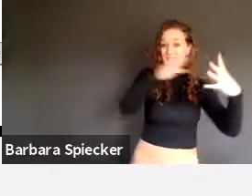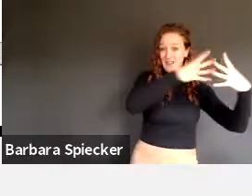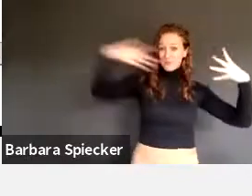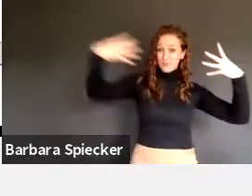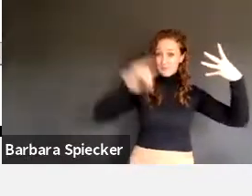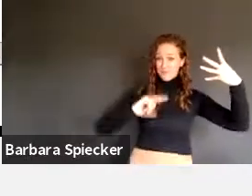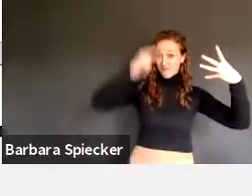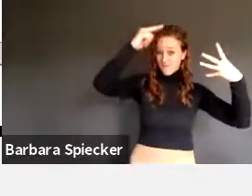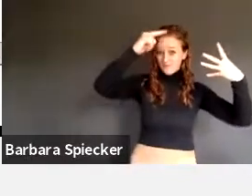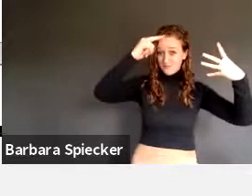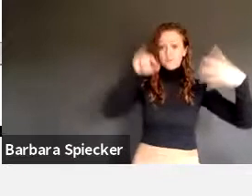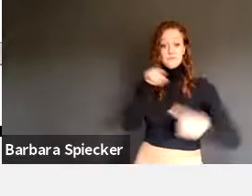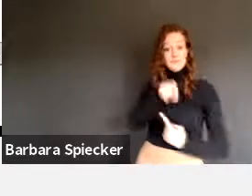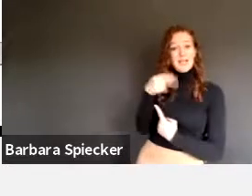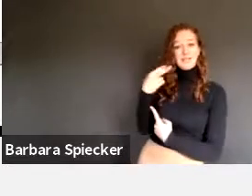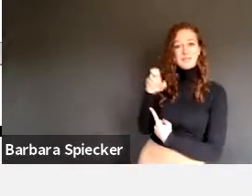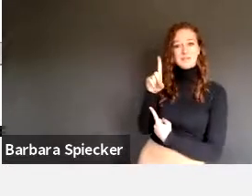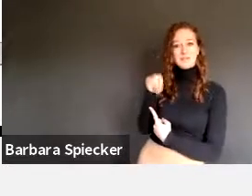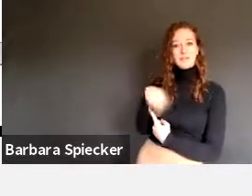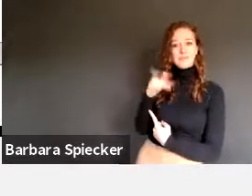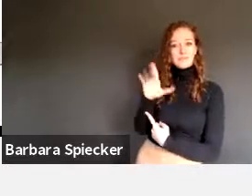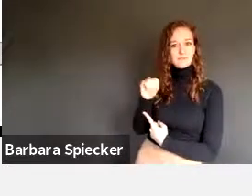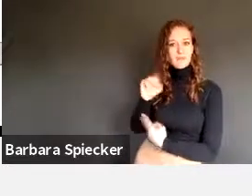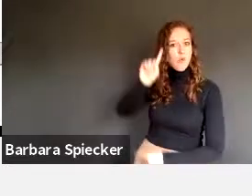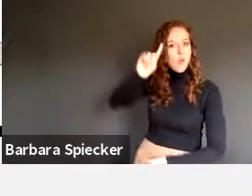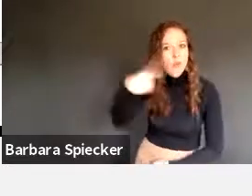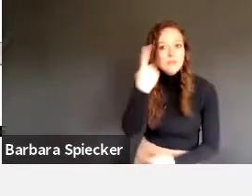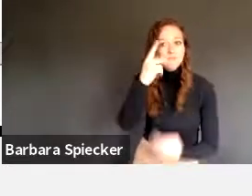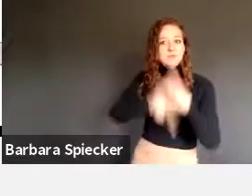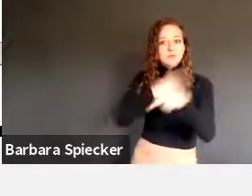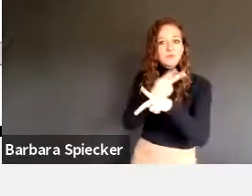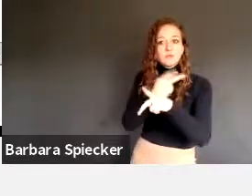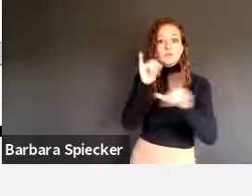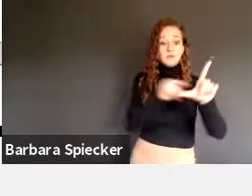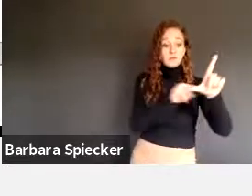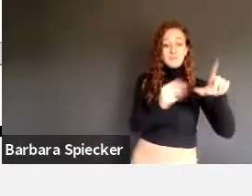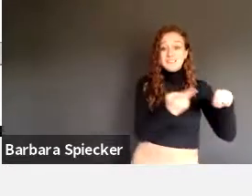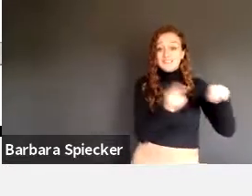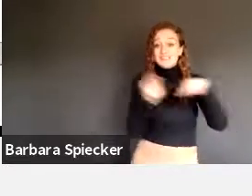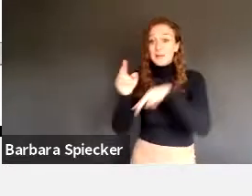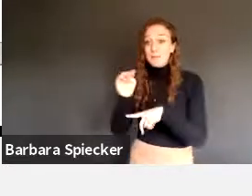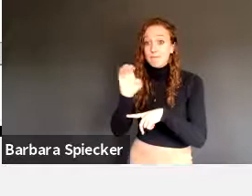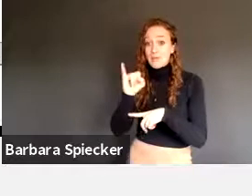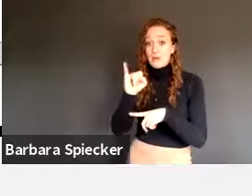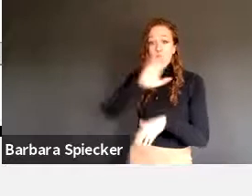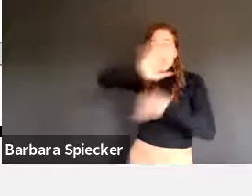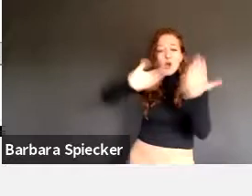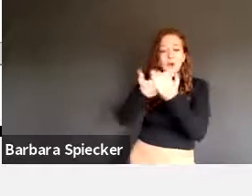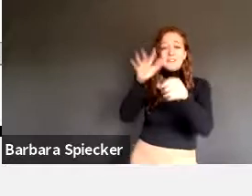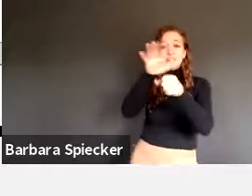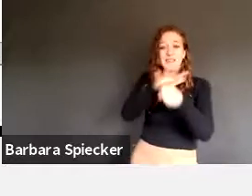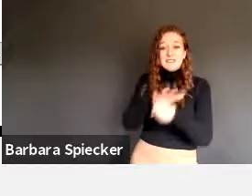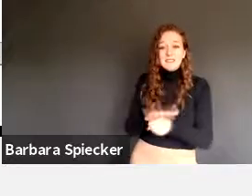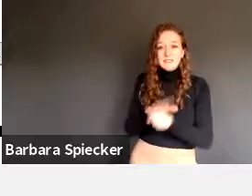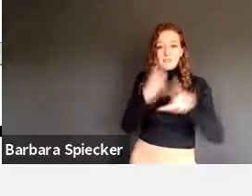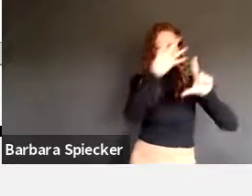El Nino. But remember that previous figure showing the latitudinal responses? On the site level, Hedophyllum was the only species that responded negatively